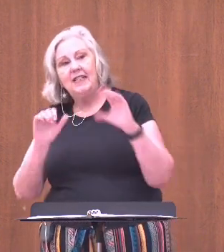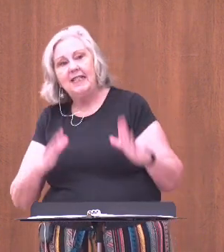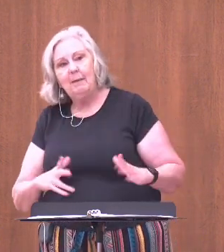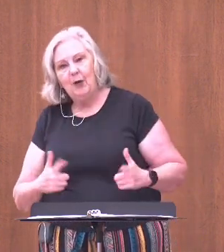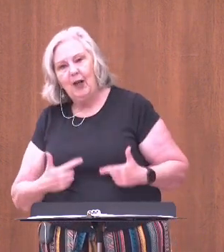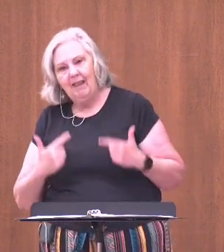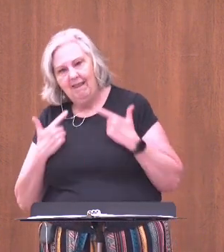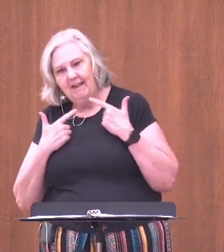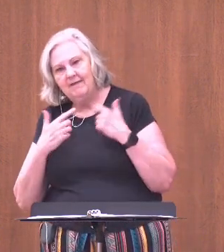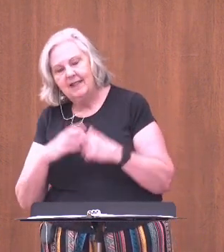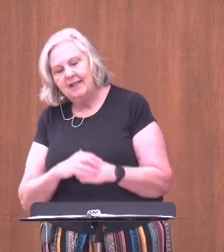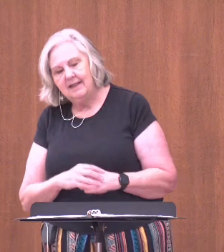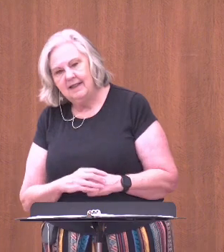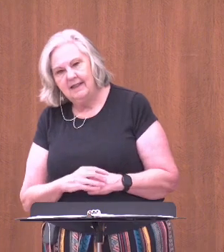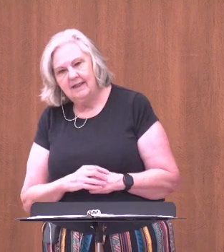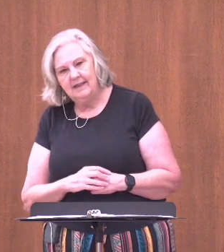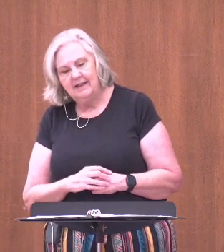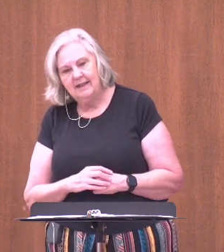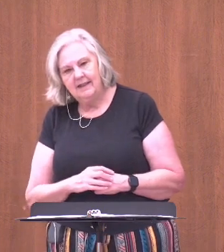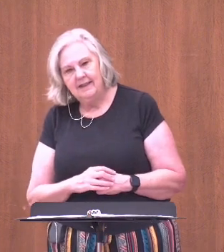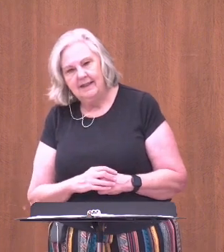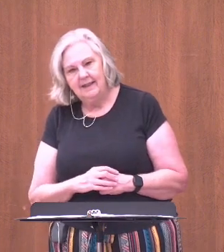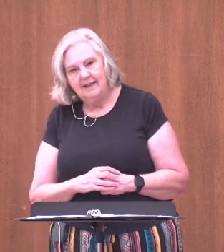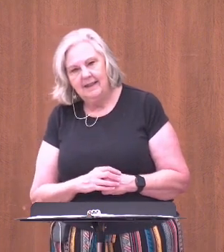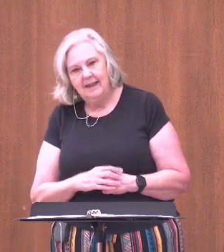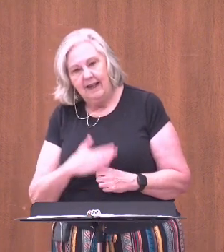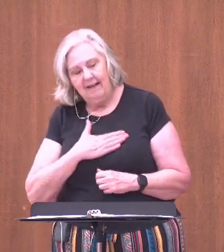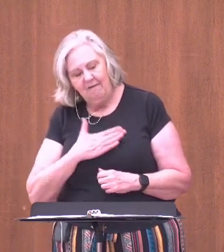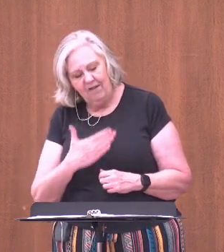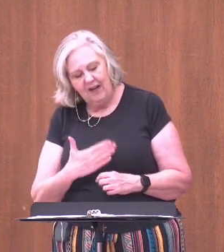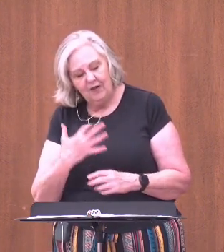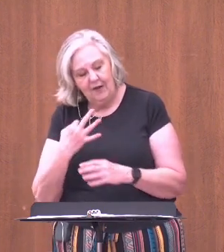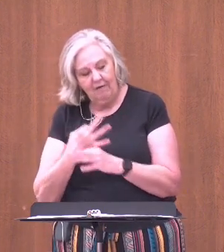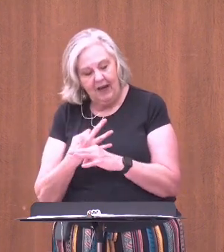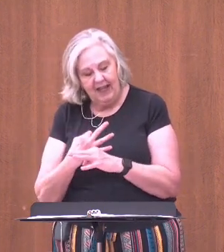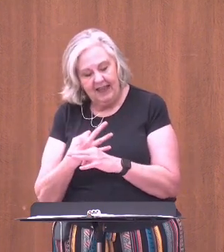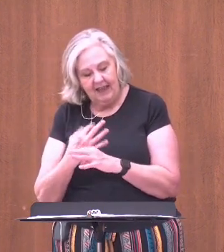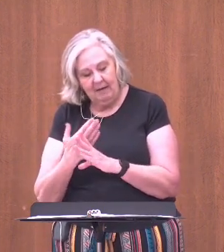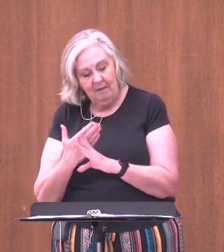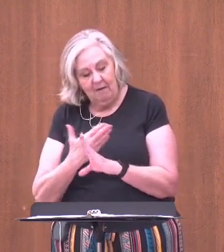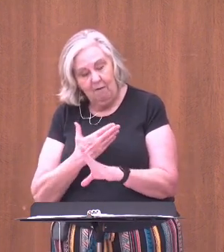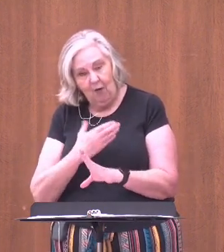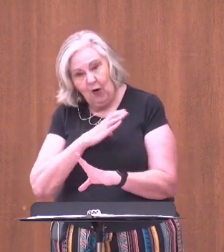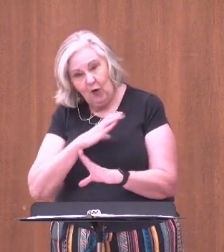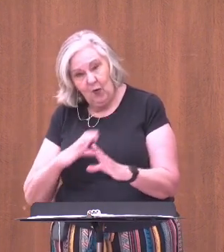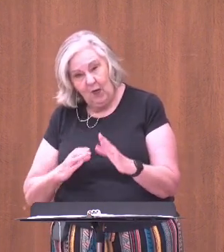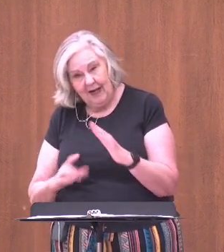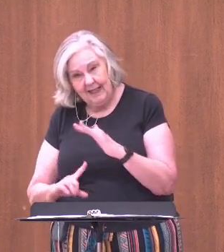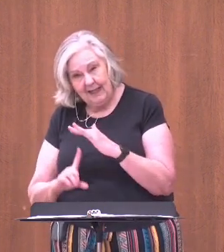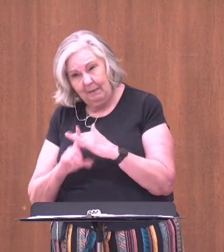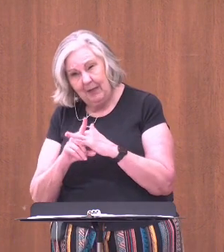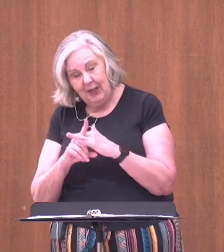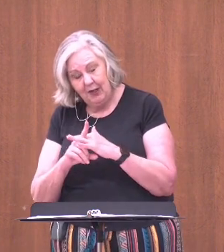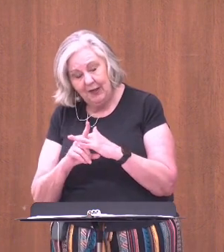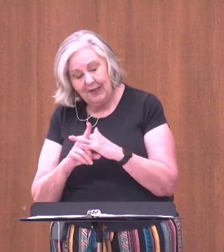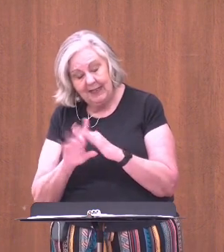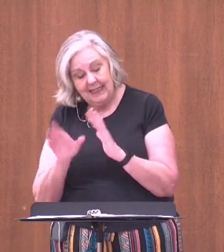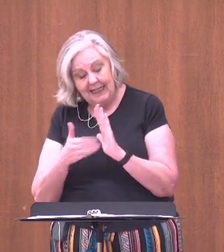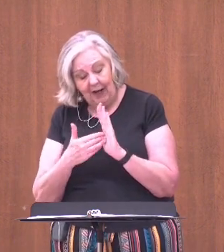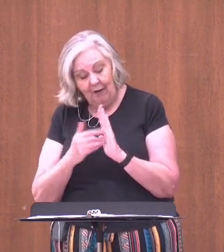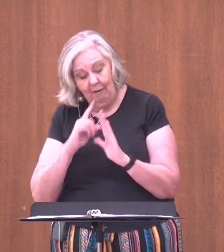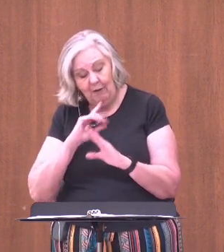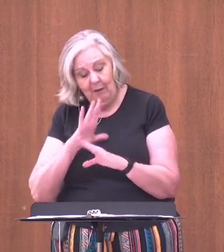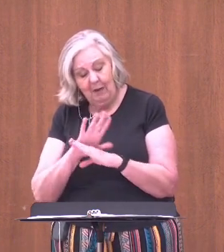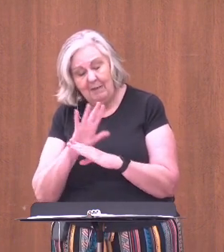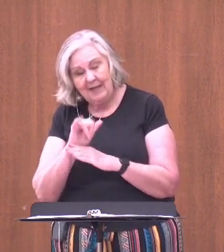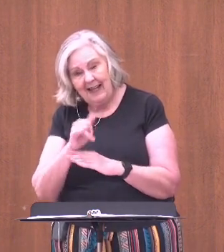lives." And this confession of faith, long before Christ will appear on the earth, is centered in the promise that